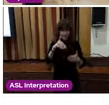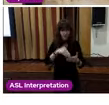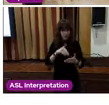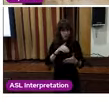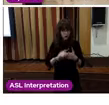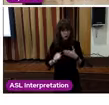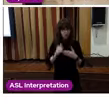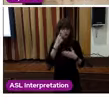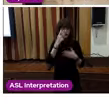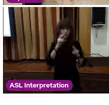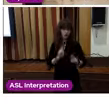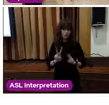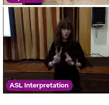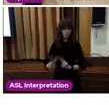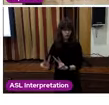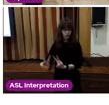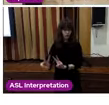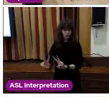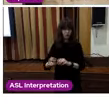So,